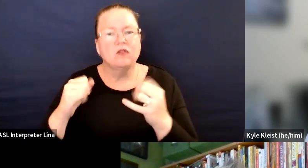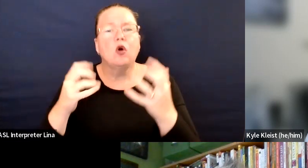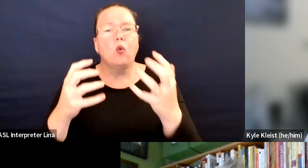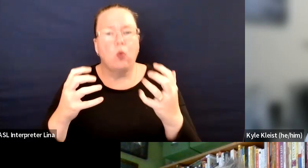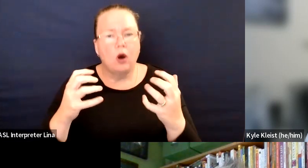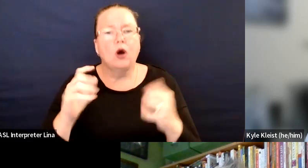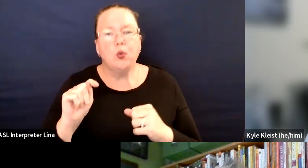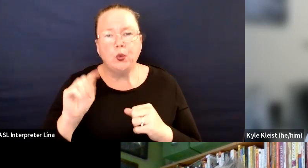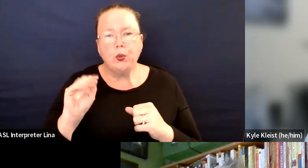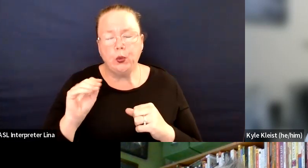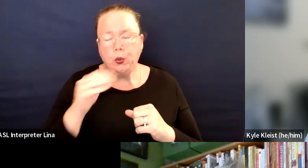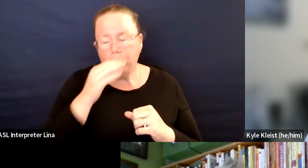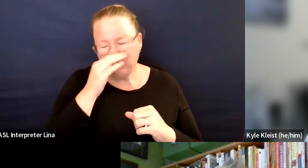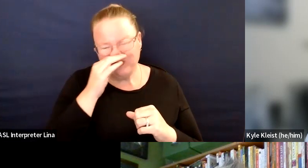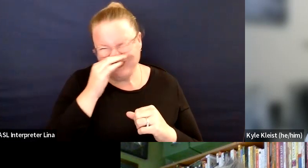to